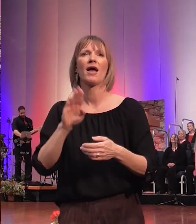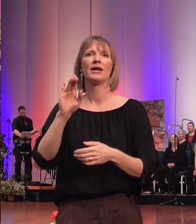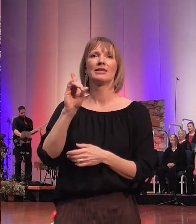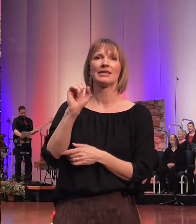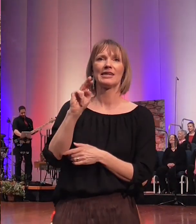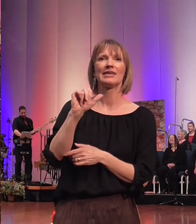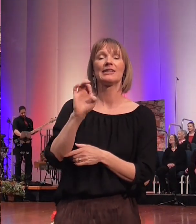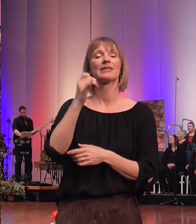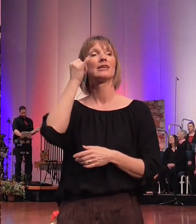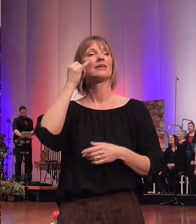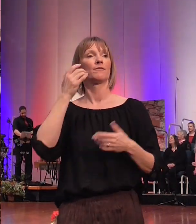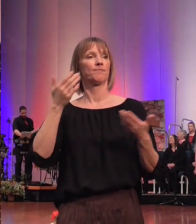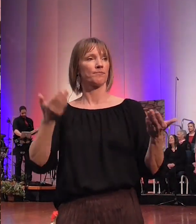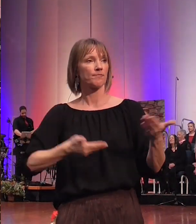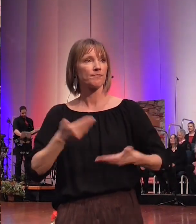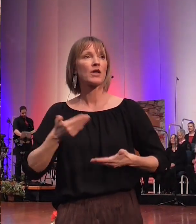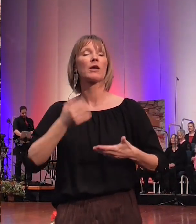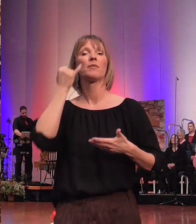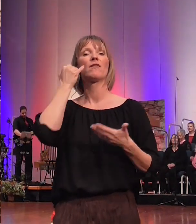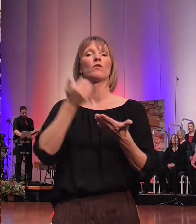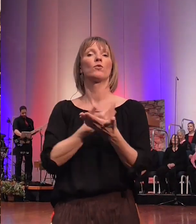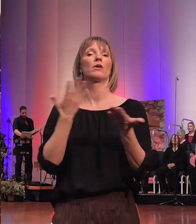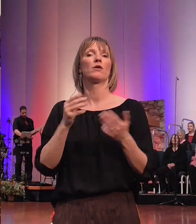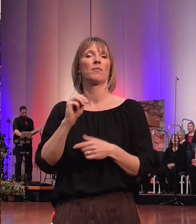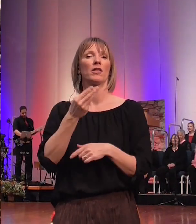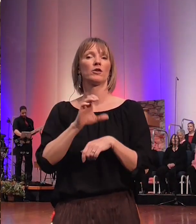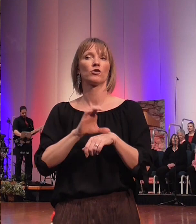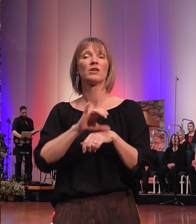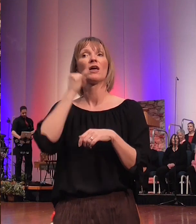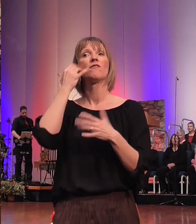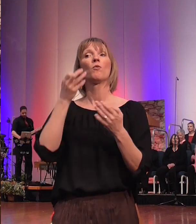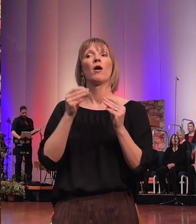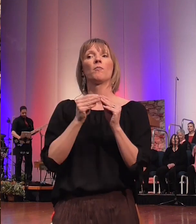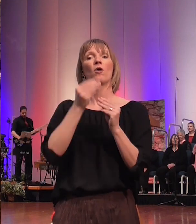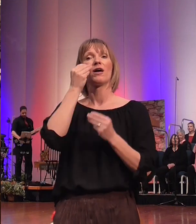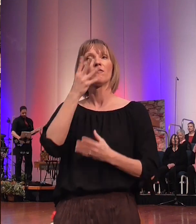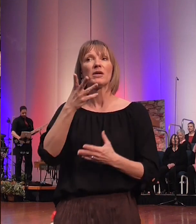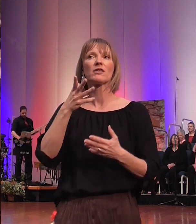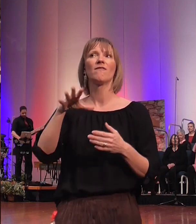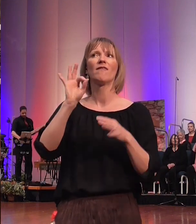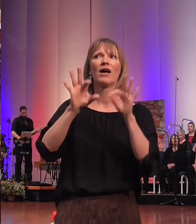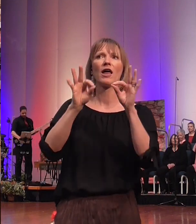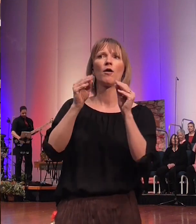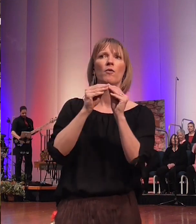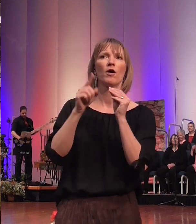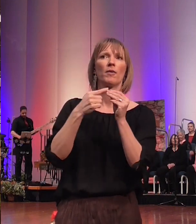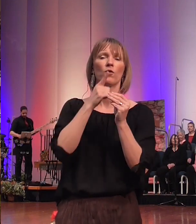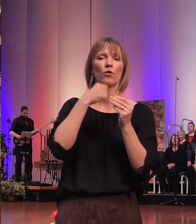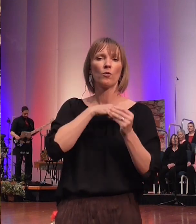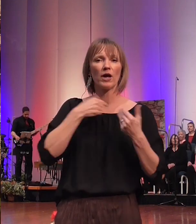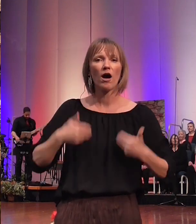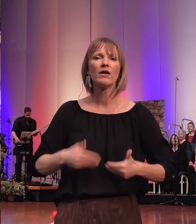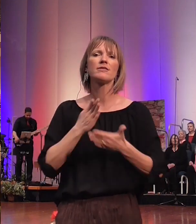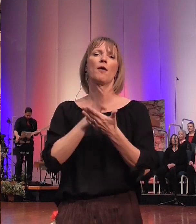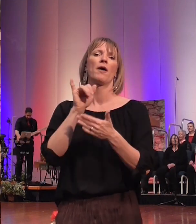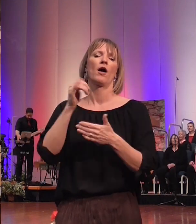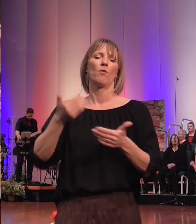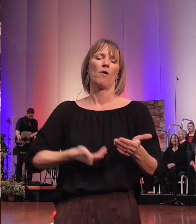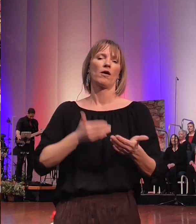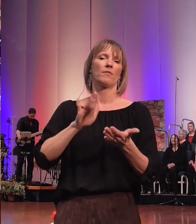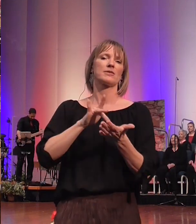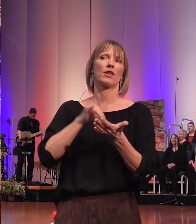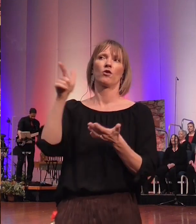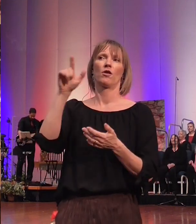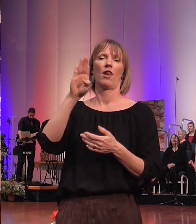new to Mile High Church, welcome. If you would like some more information to find out more about who we are, please feel free to stop by our Welcome Center in the center